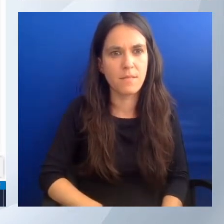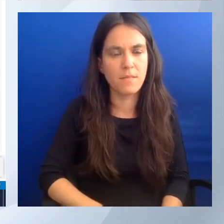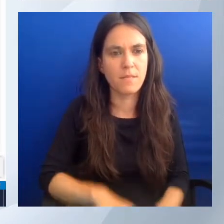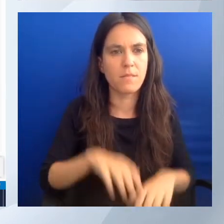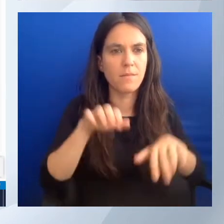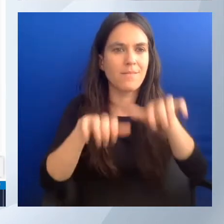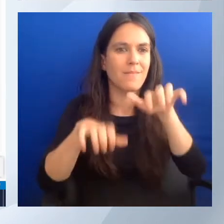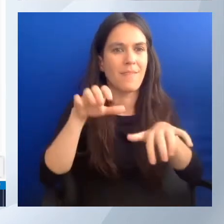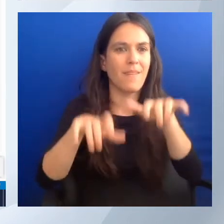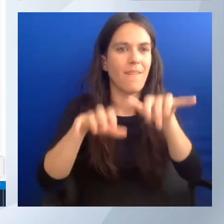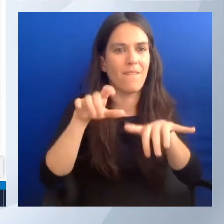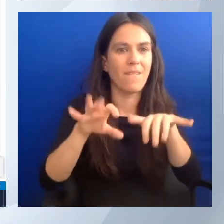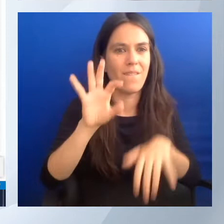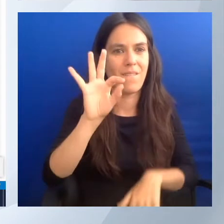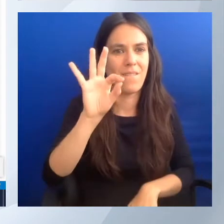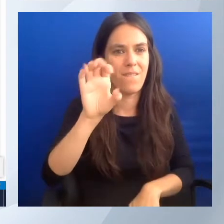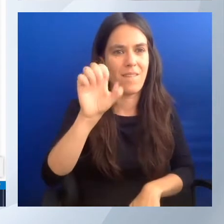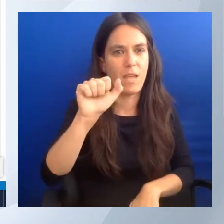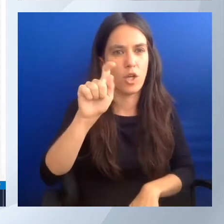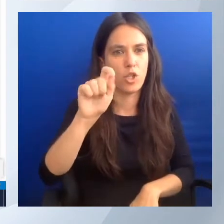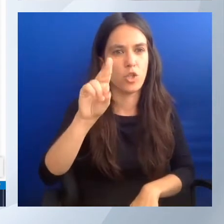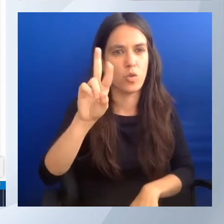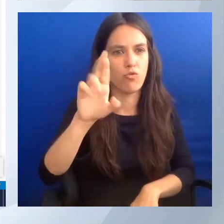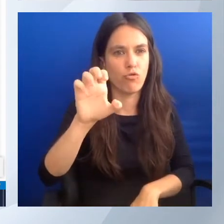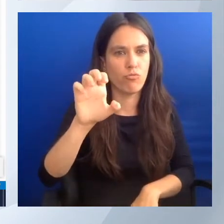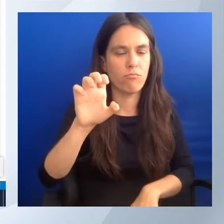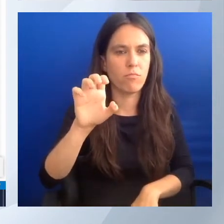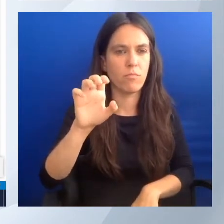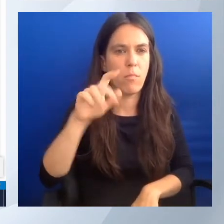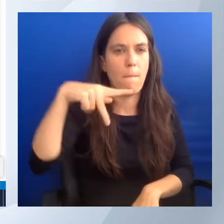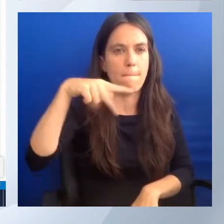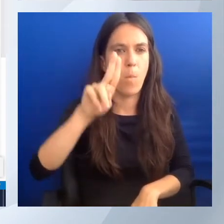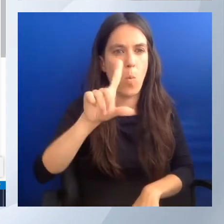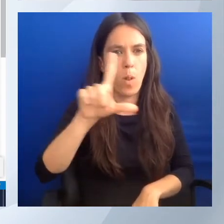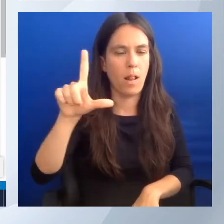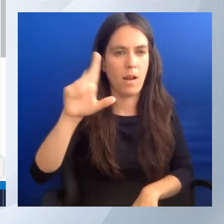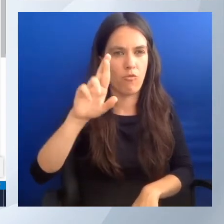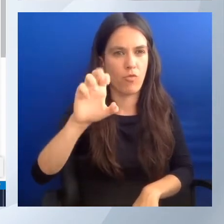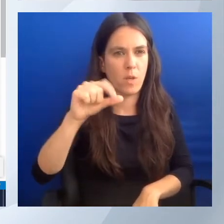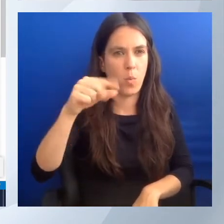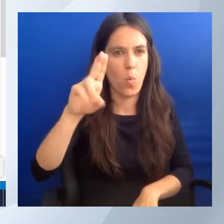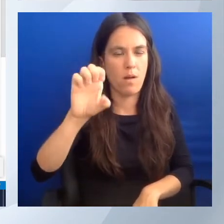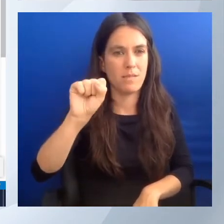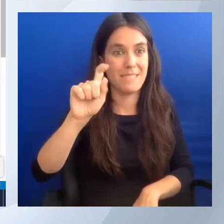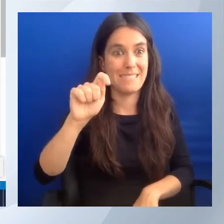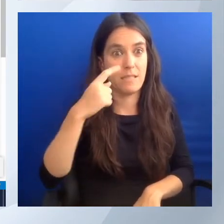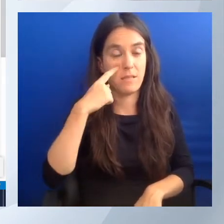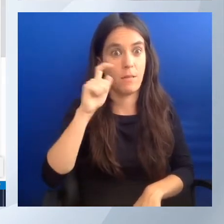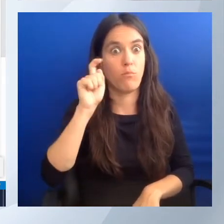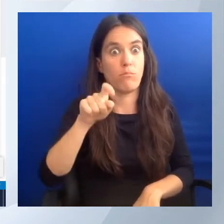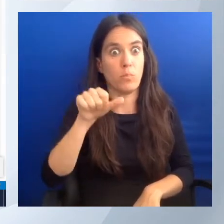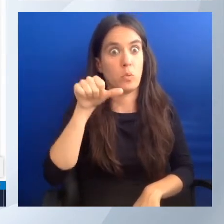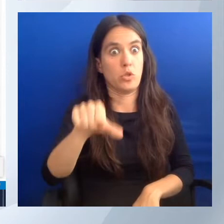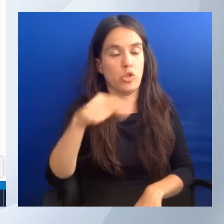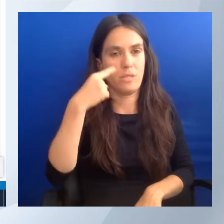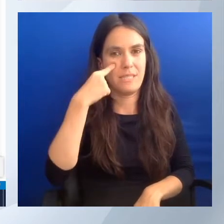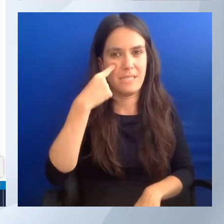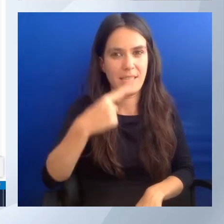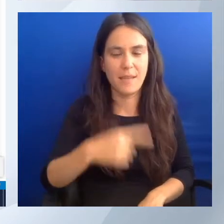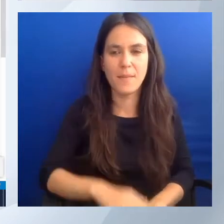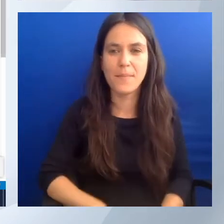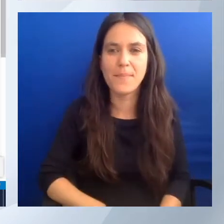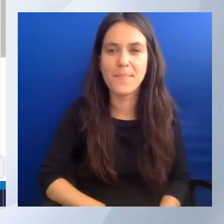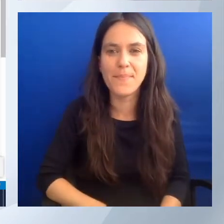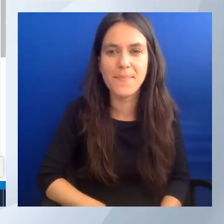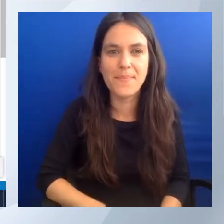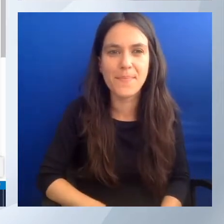feature edit pull request sample. Let's push that to my GitHub. And what I now have is a new